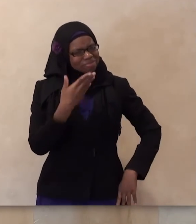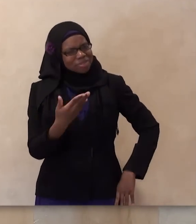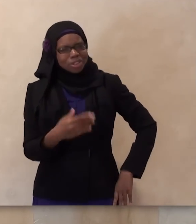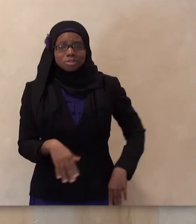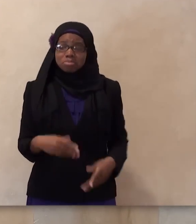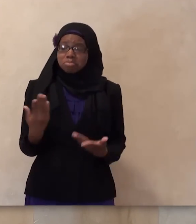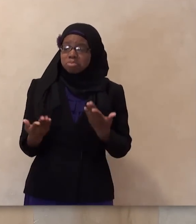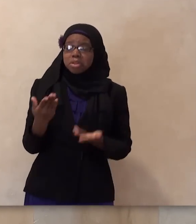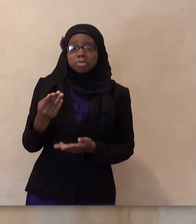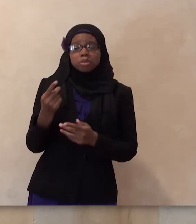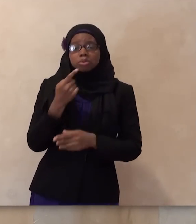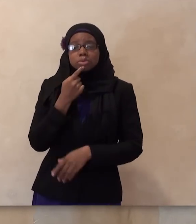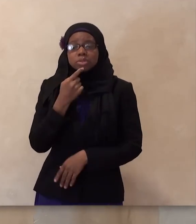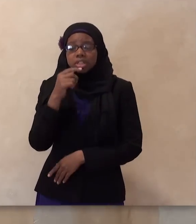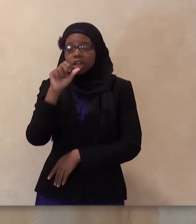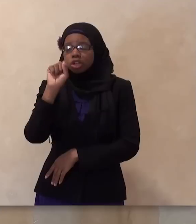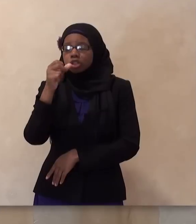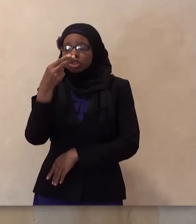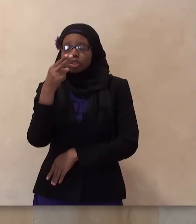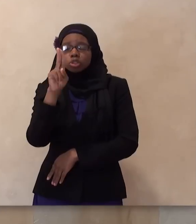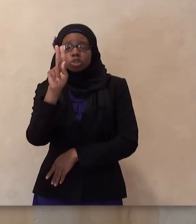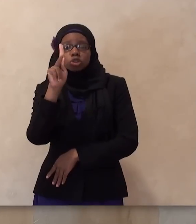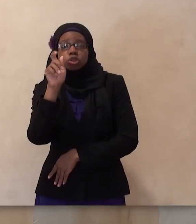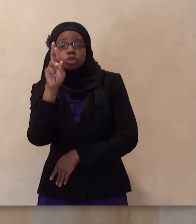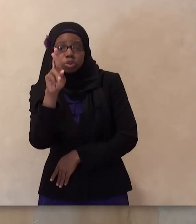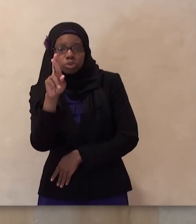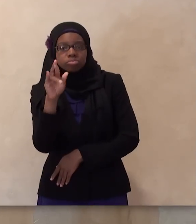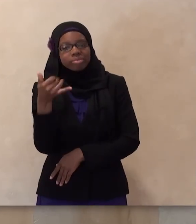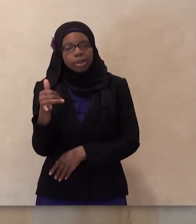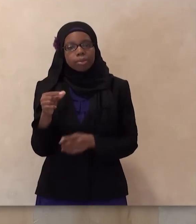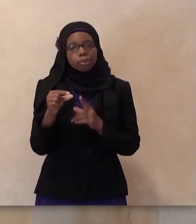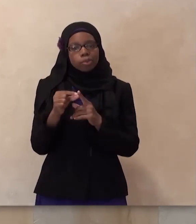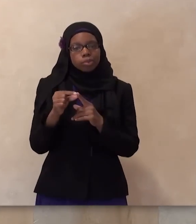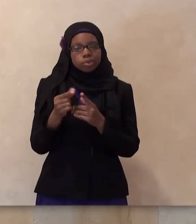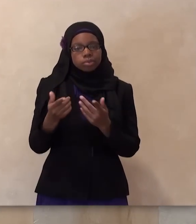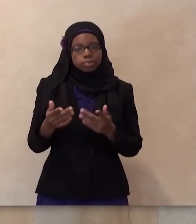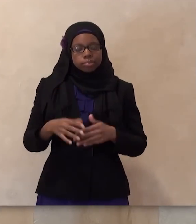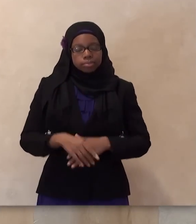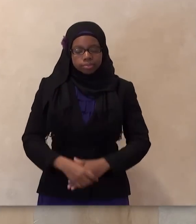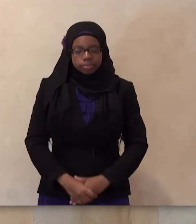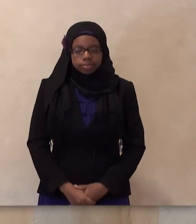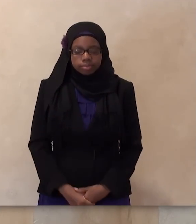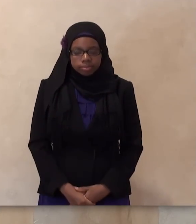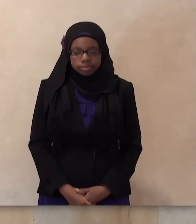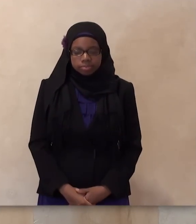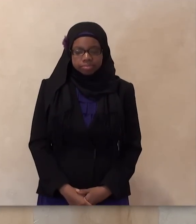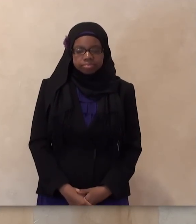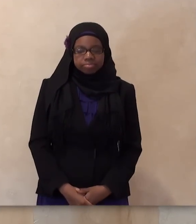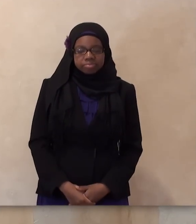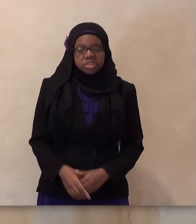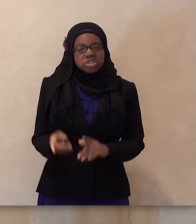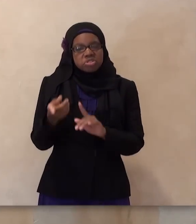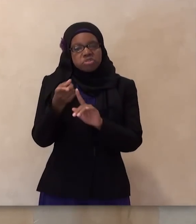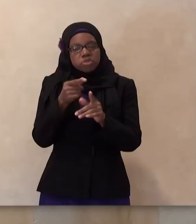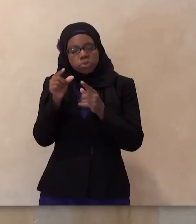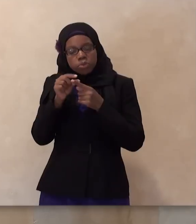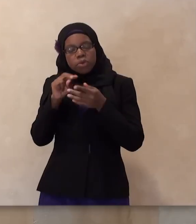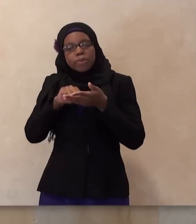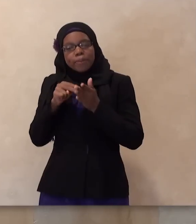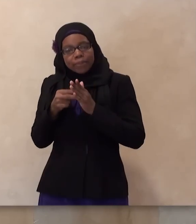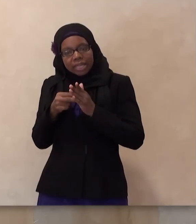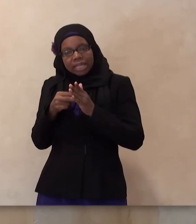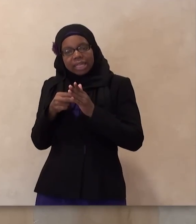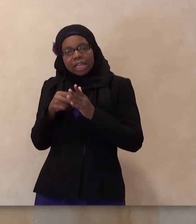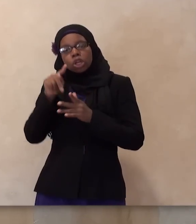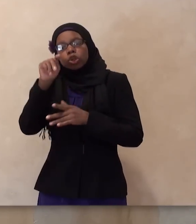shukr, which is the Arabic word, and which is from shakara yashkuru shukran, to thank. Allah subhanahu wa